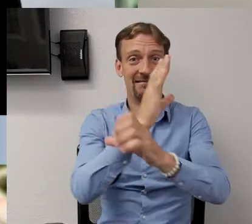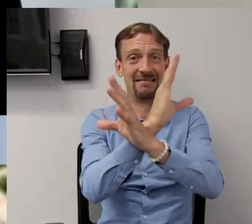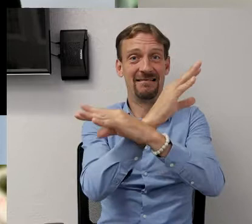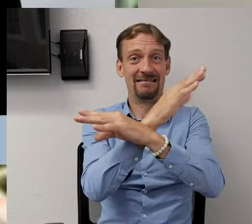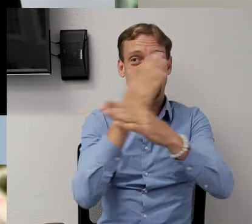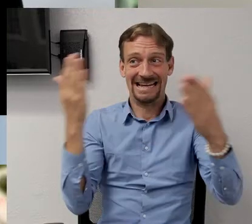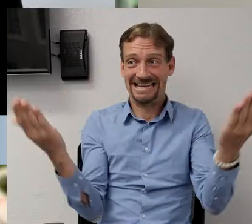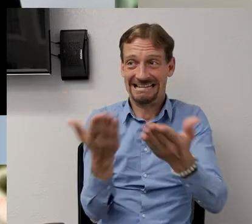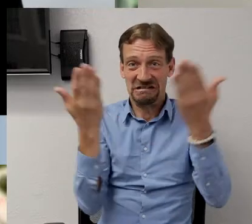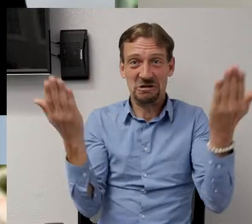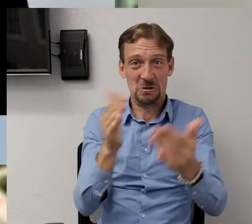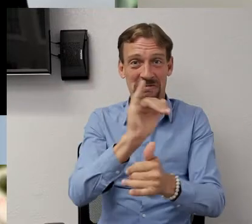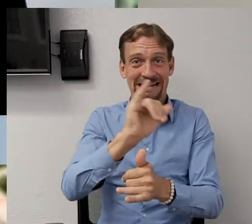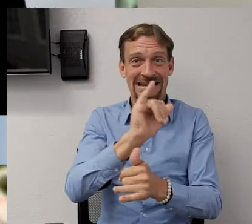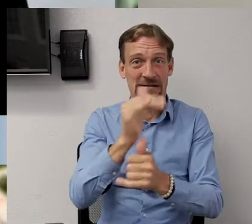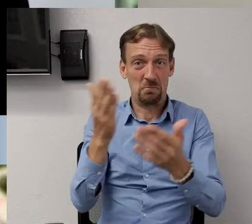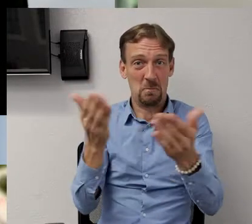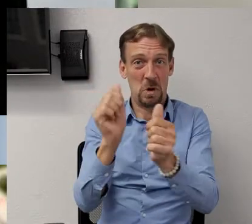here today, and